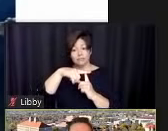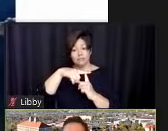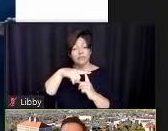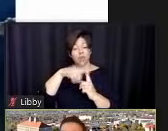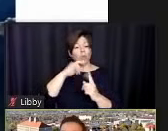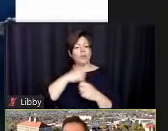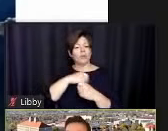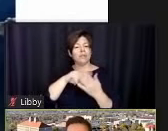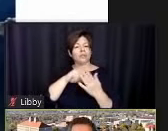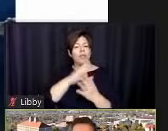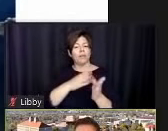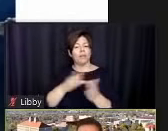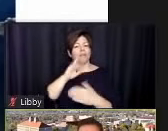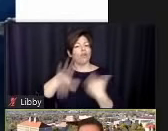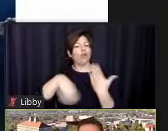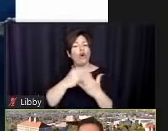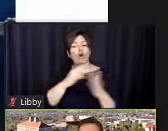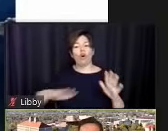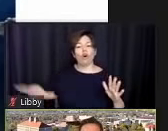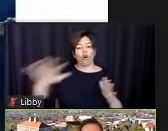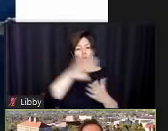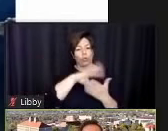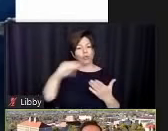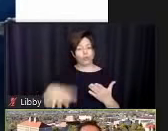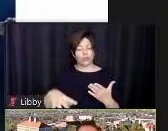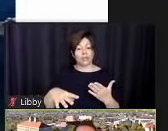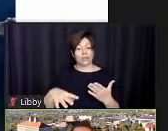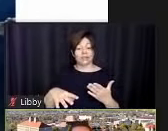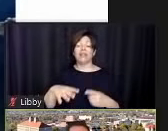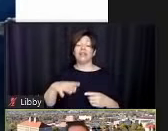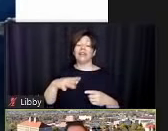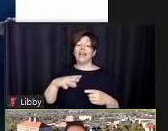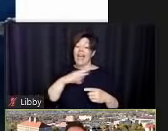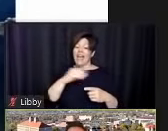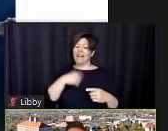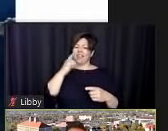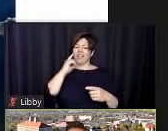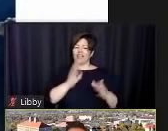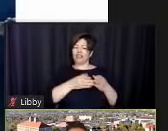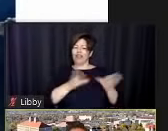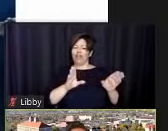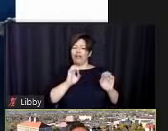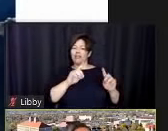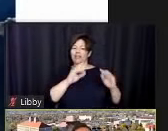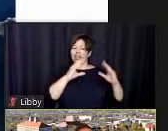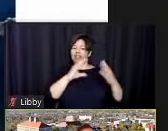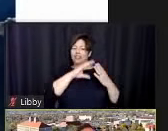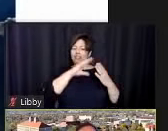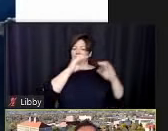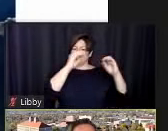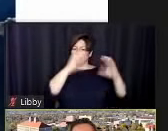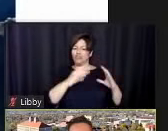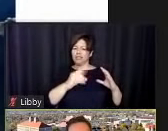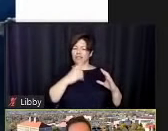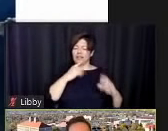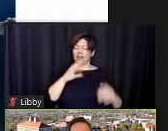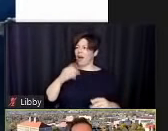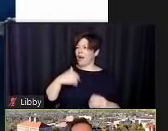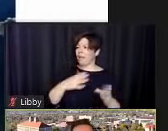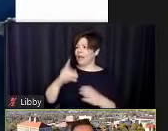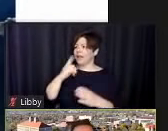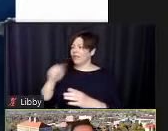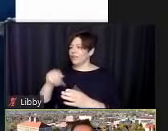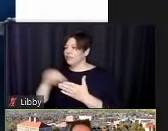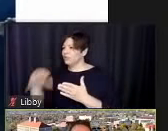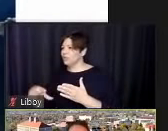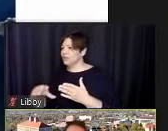And this is where I think our general education colleagues will be able to see, wow, I'm planning for these students, and in the